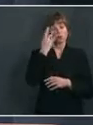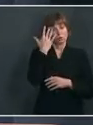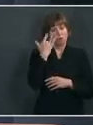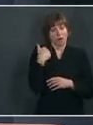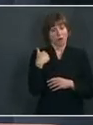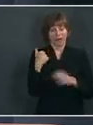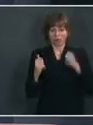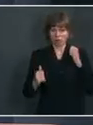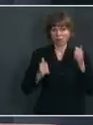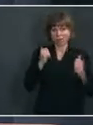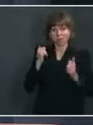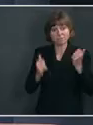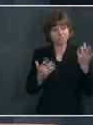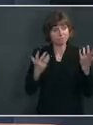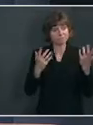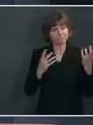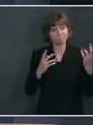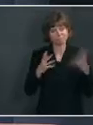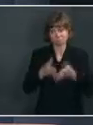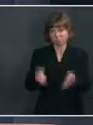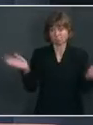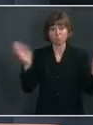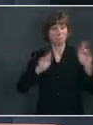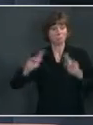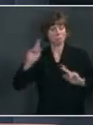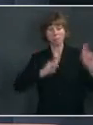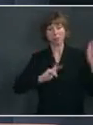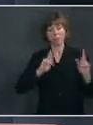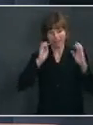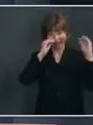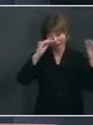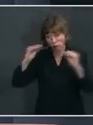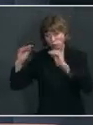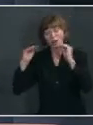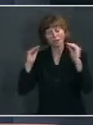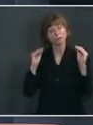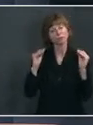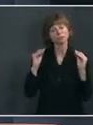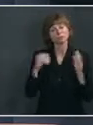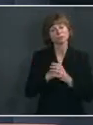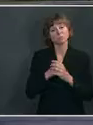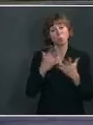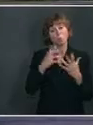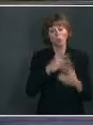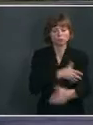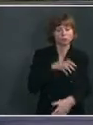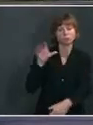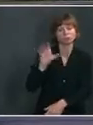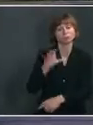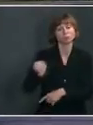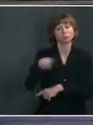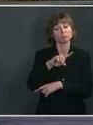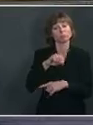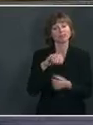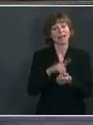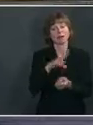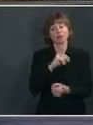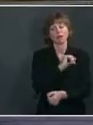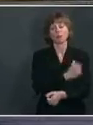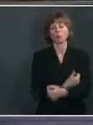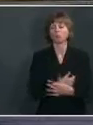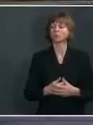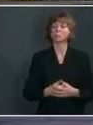public education campaign to help embolden and empower local doctors and authorities. Anybody I may ask one more on Cuba. Do you guys plan